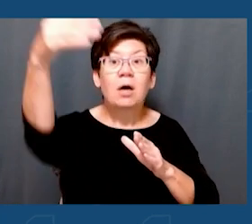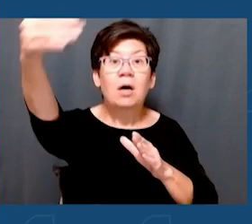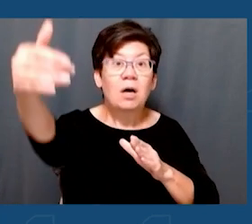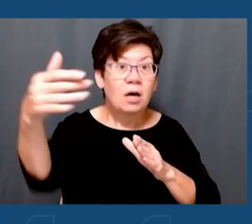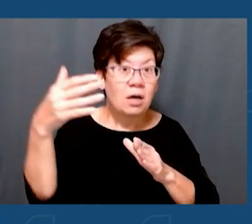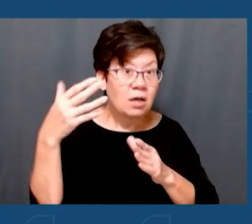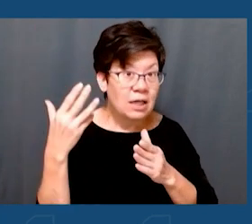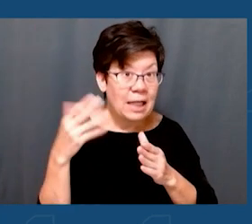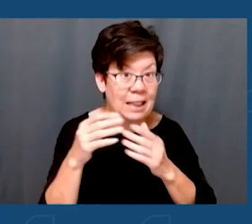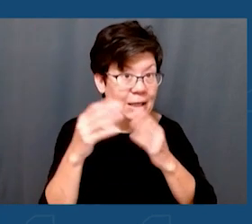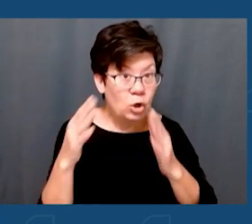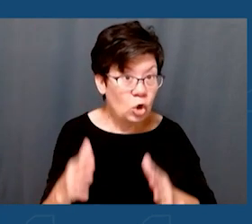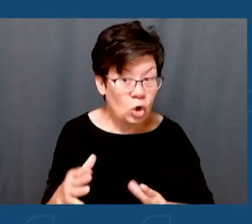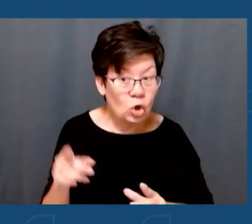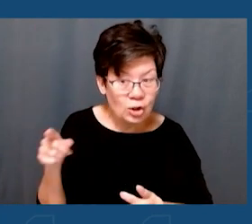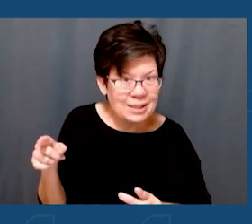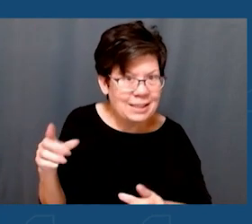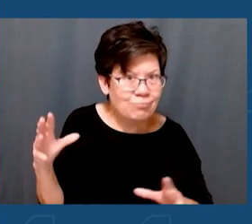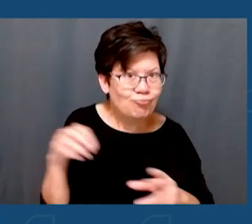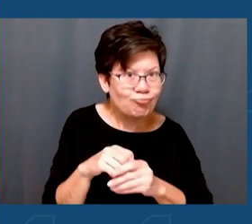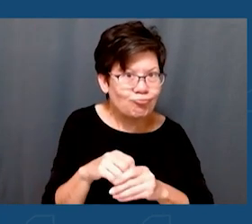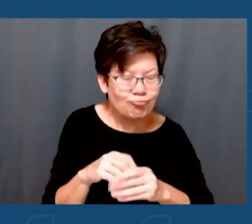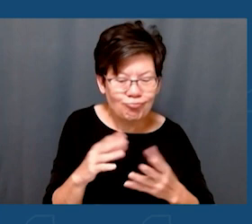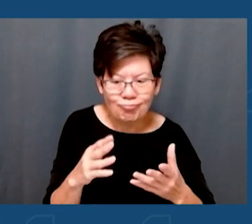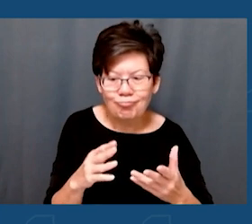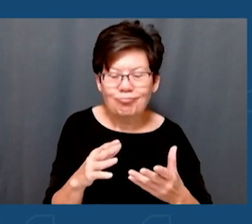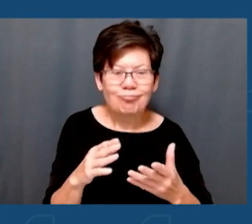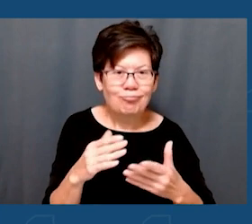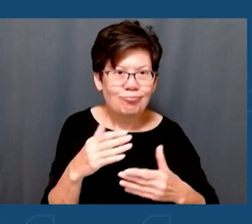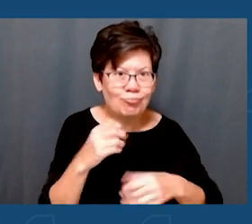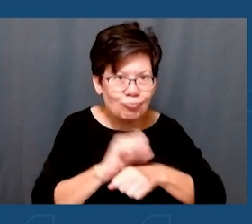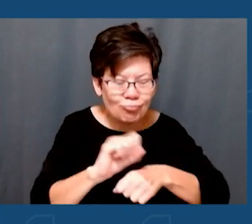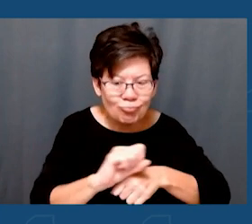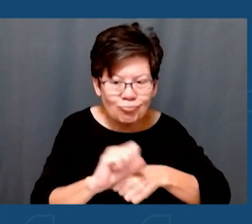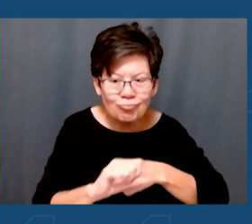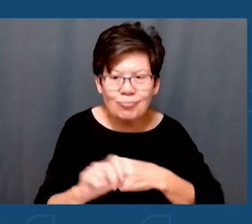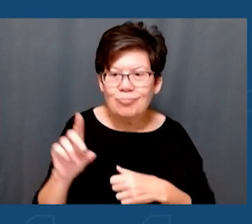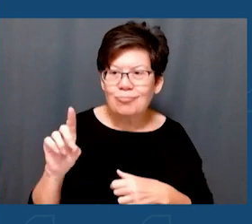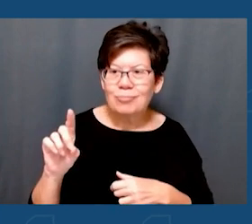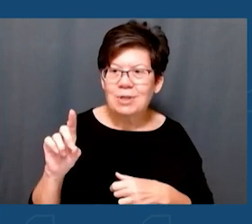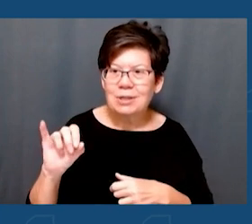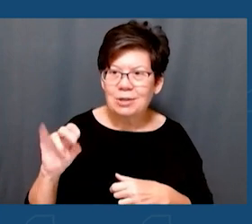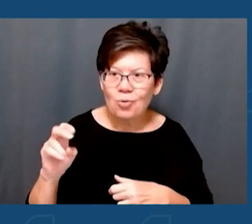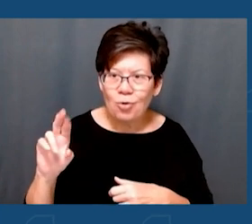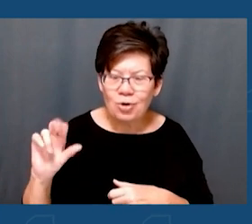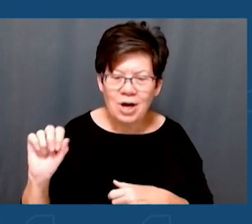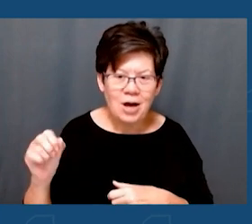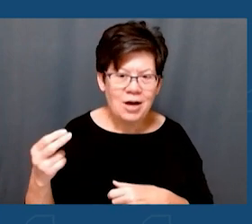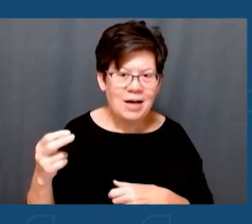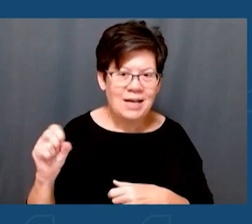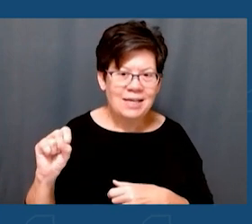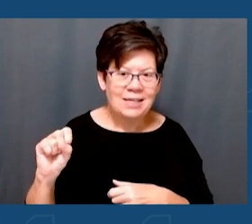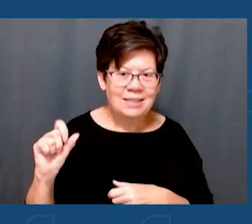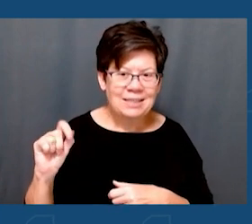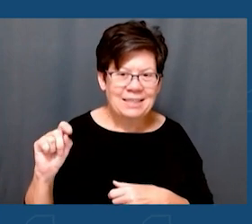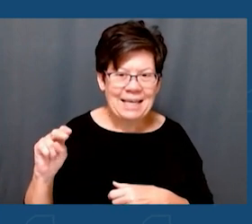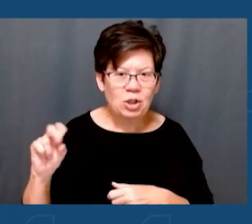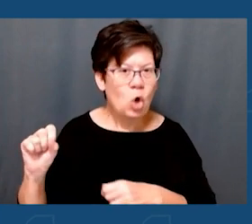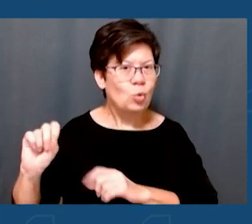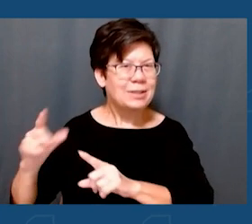The Esmeralda Sierras, the Denora Santoses, the